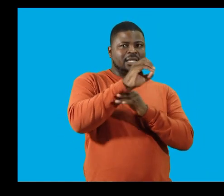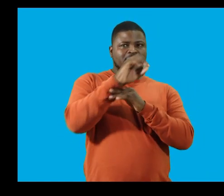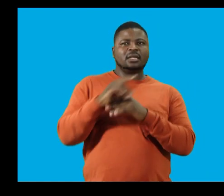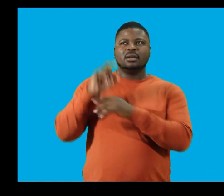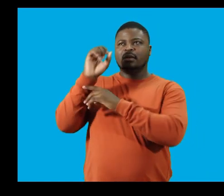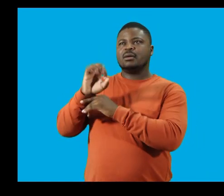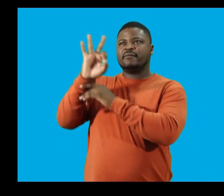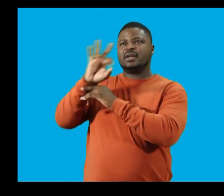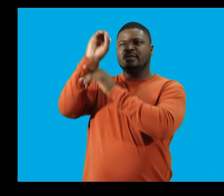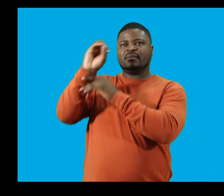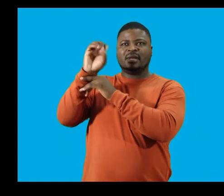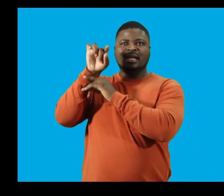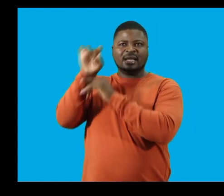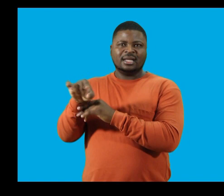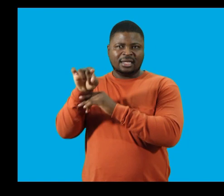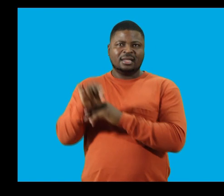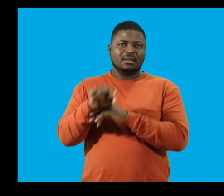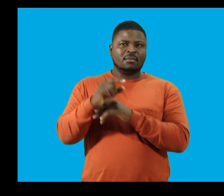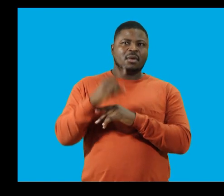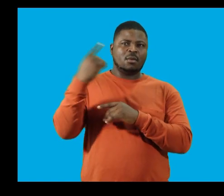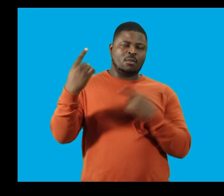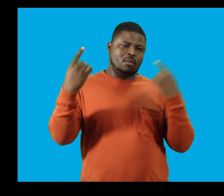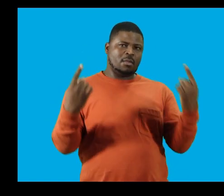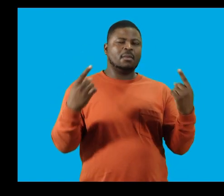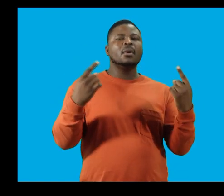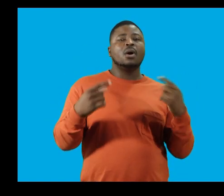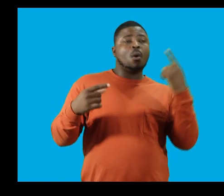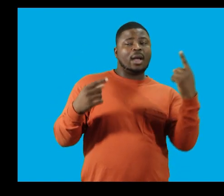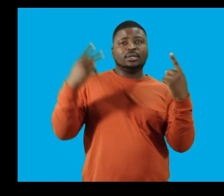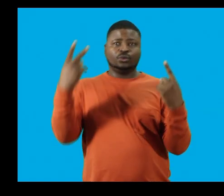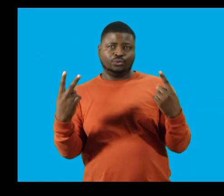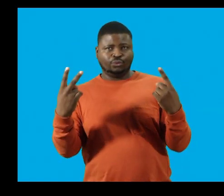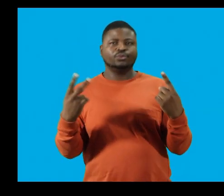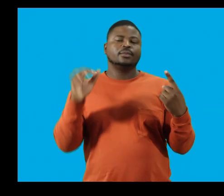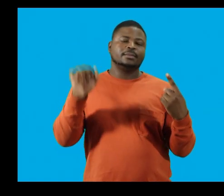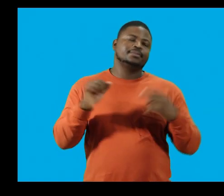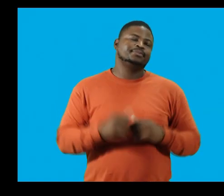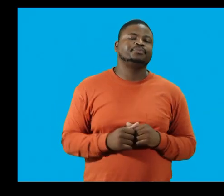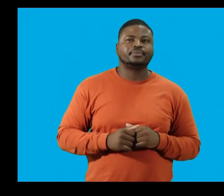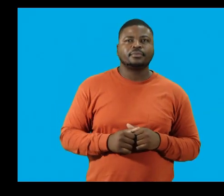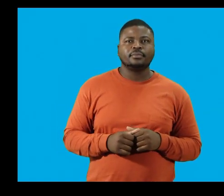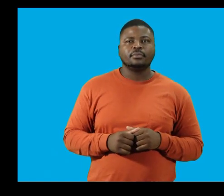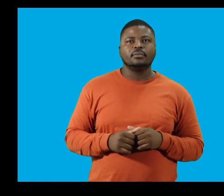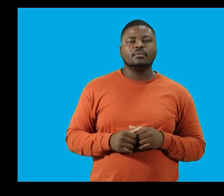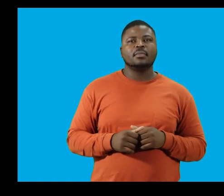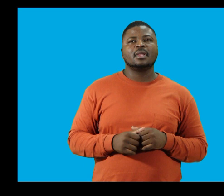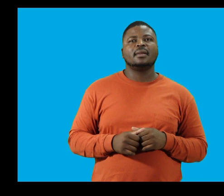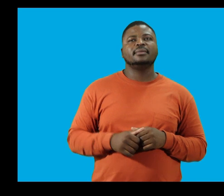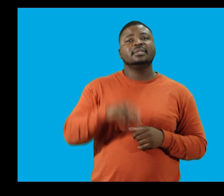degrees Fahrenheit, for thermometer number 1 and thermometer number